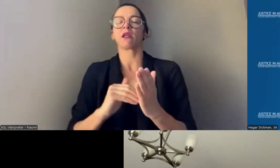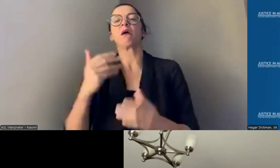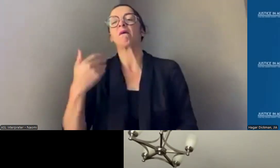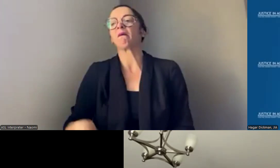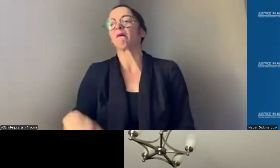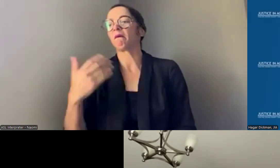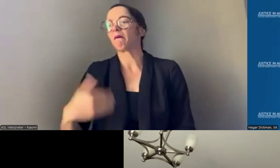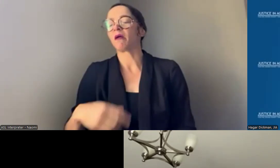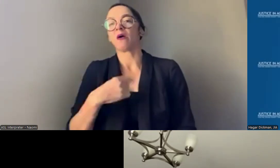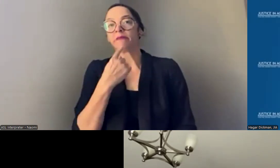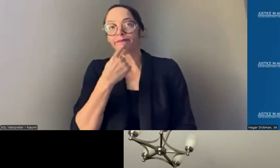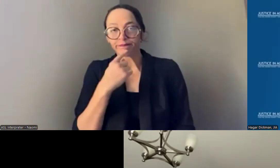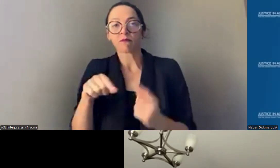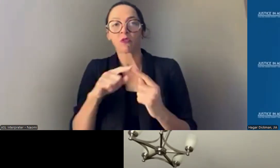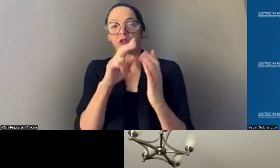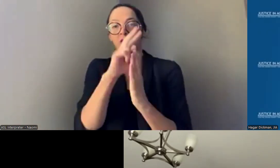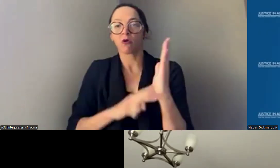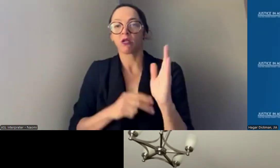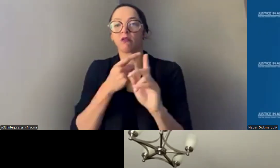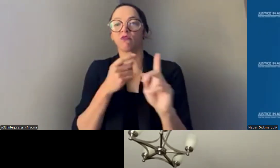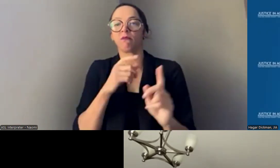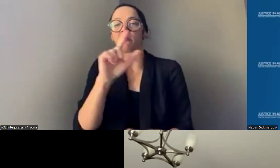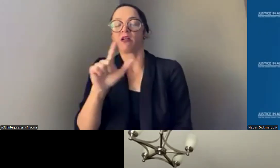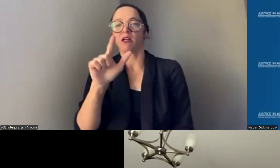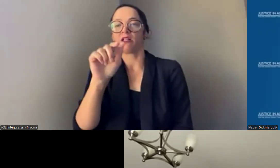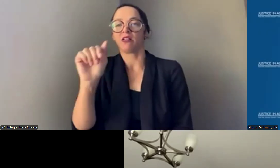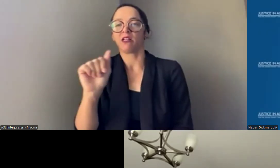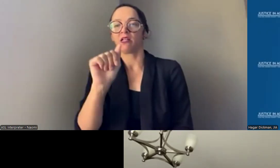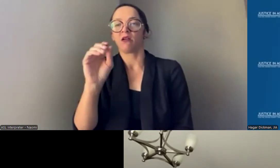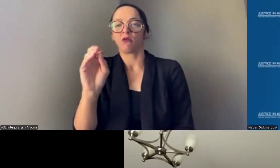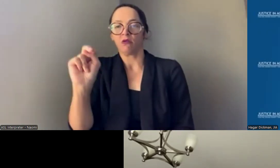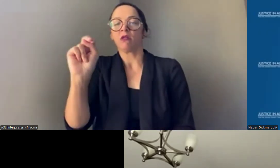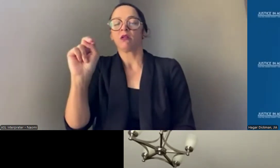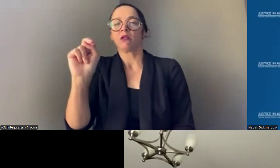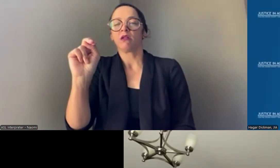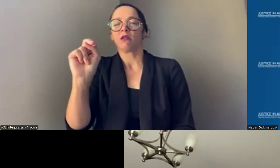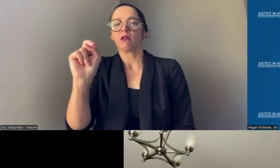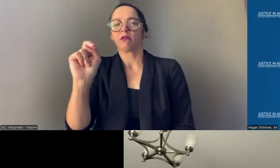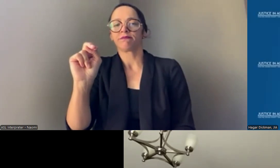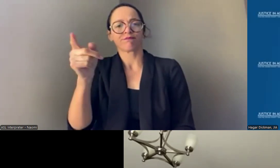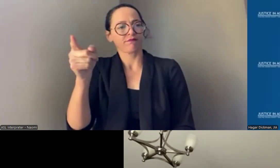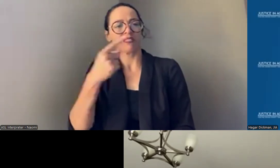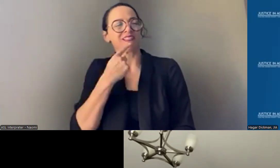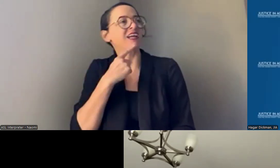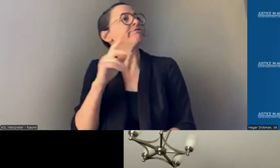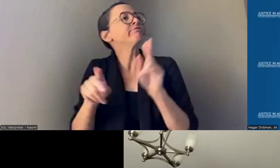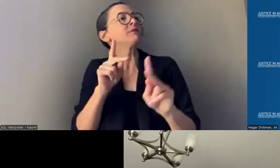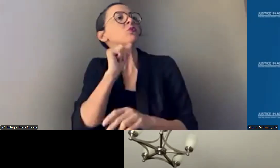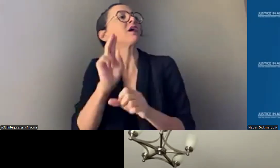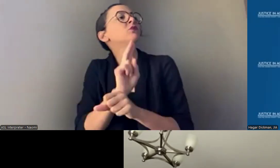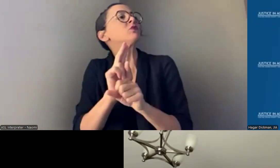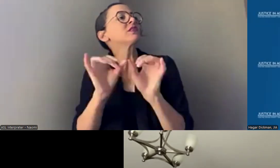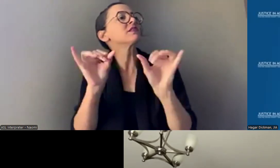read from the LAO that they were commenting that people were not using the system. And if I